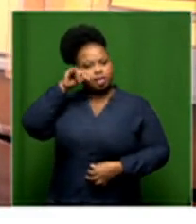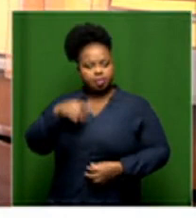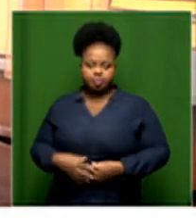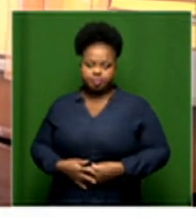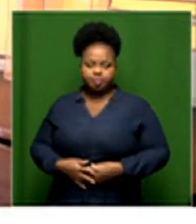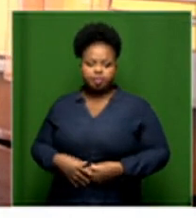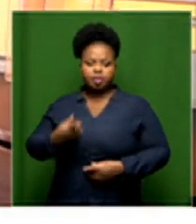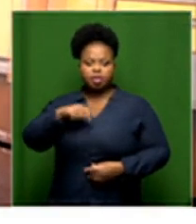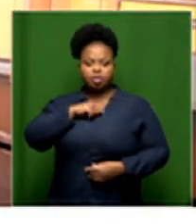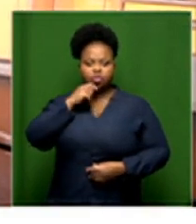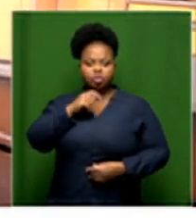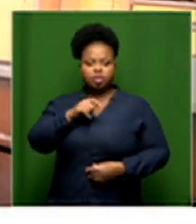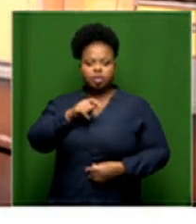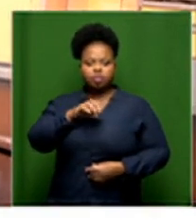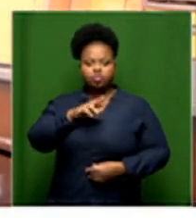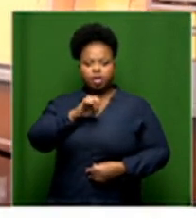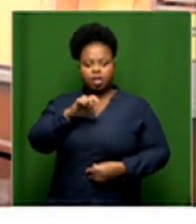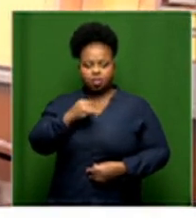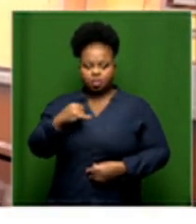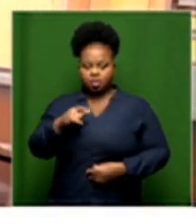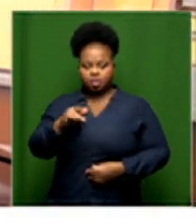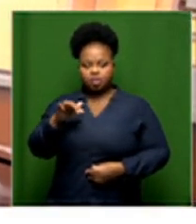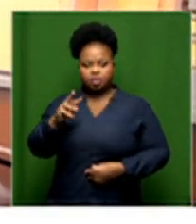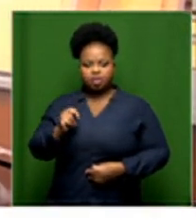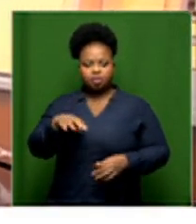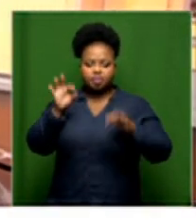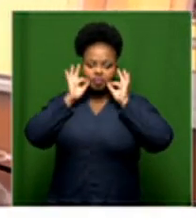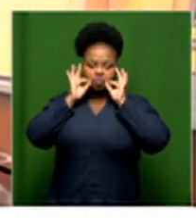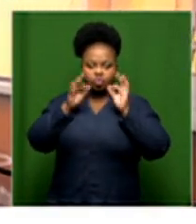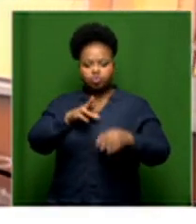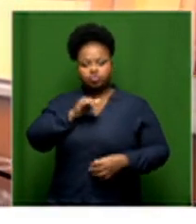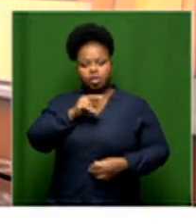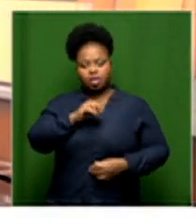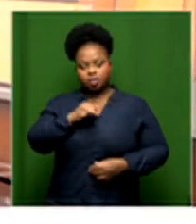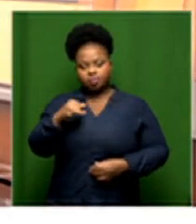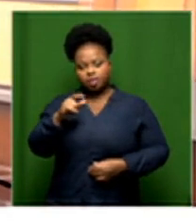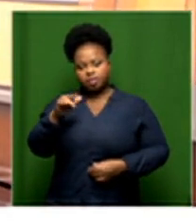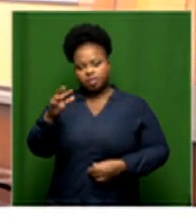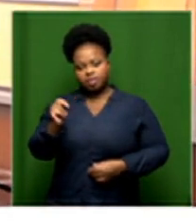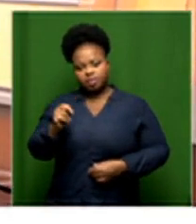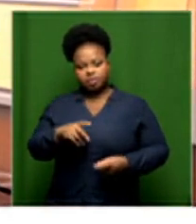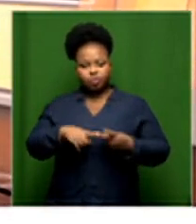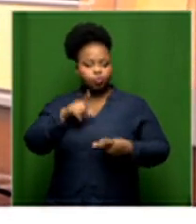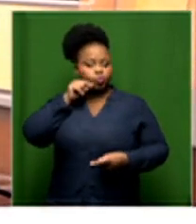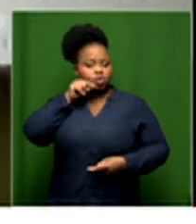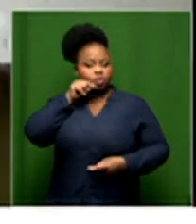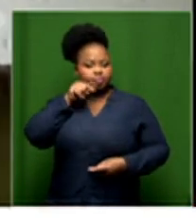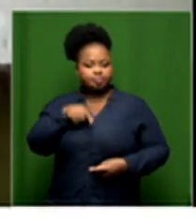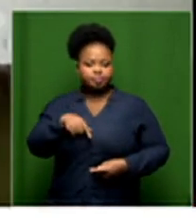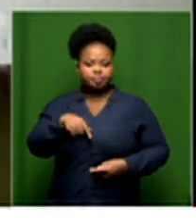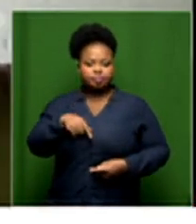at real_Kayton, and Facebook it's real_Kayton as well, and then Twitter